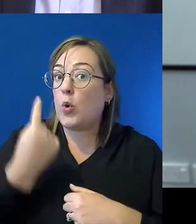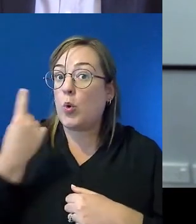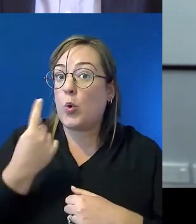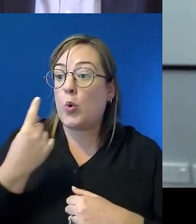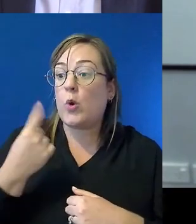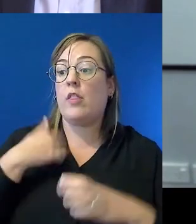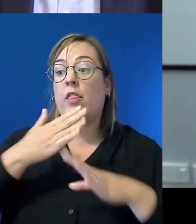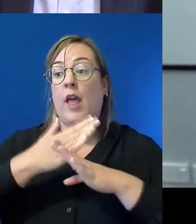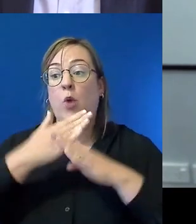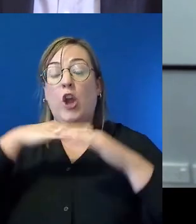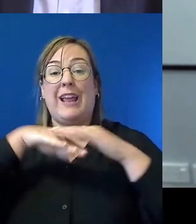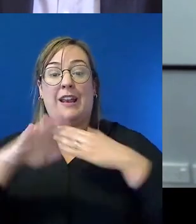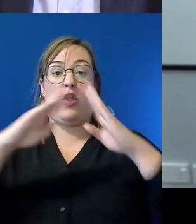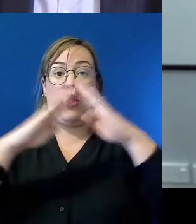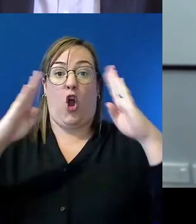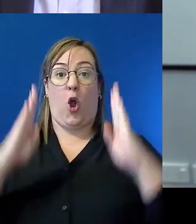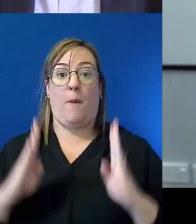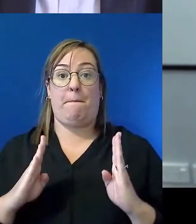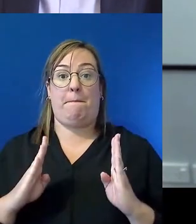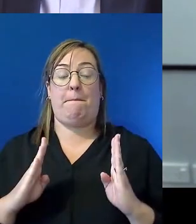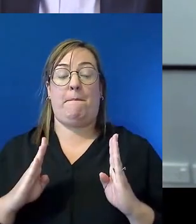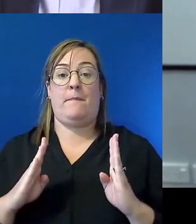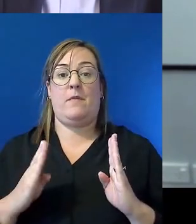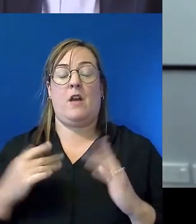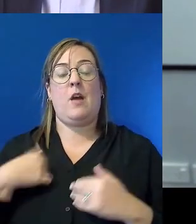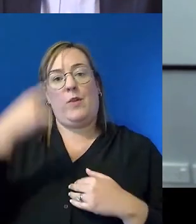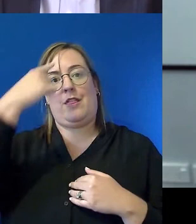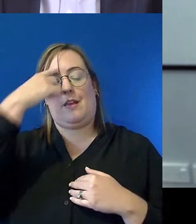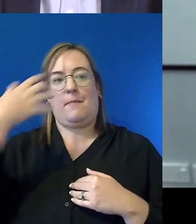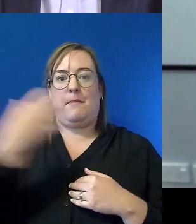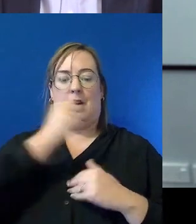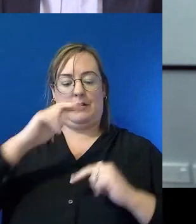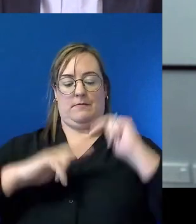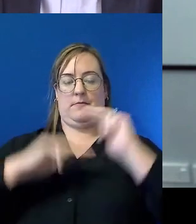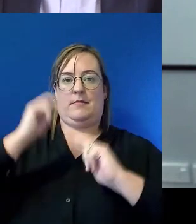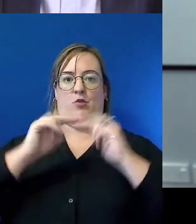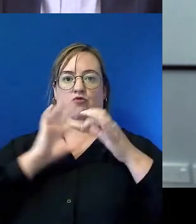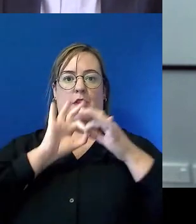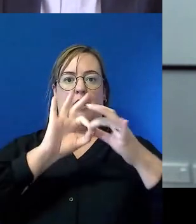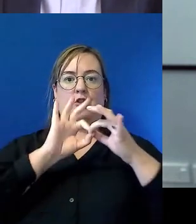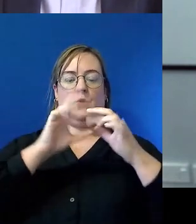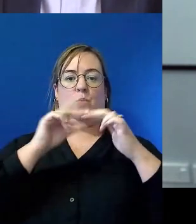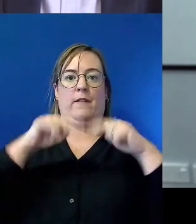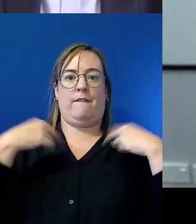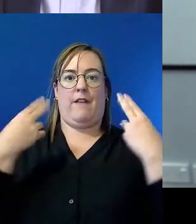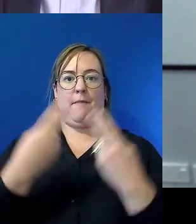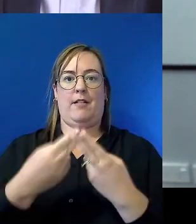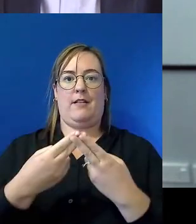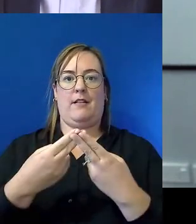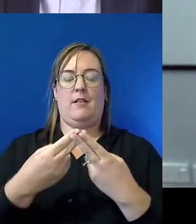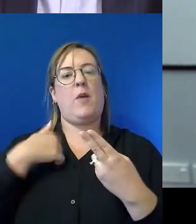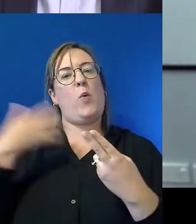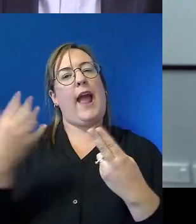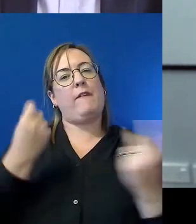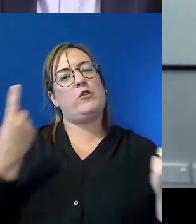and we kind of keep thinking about building those relationships with our families. Then we've got to shift the thinking